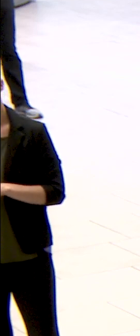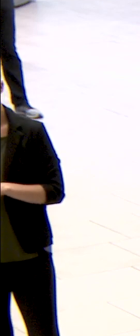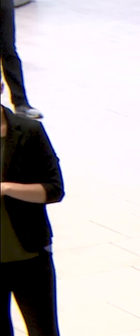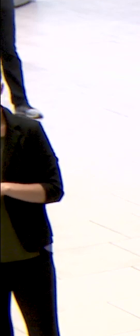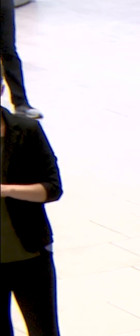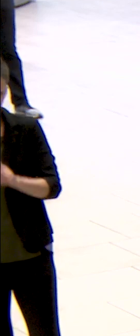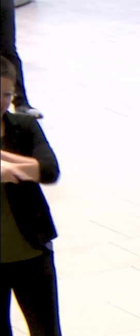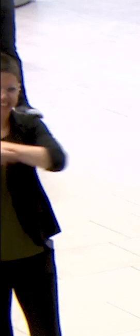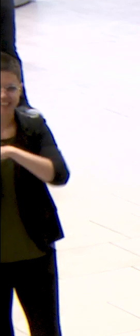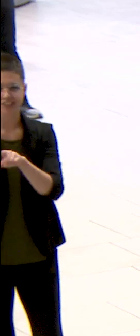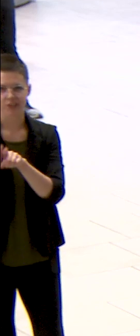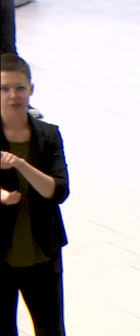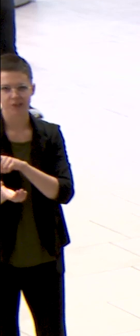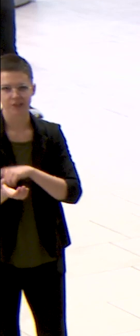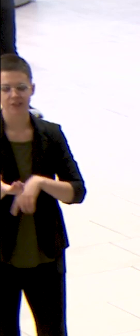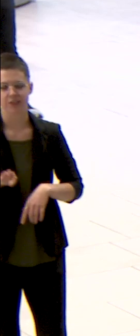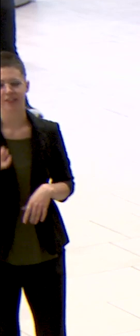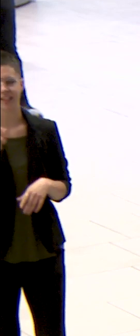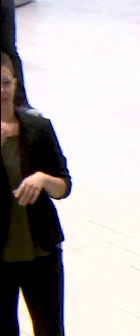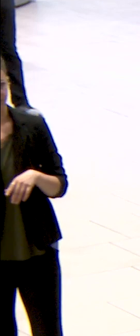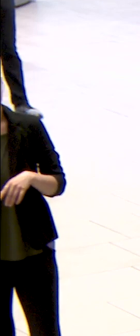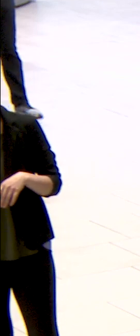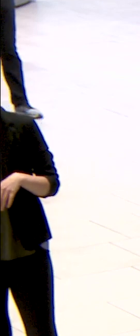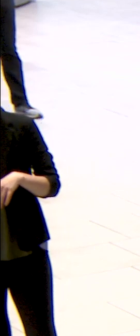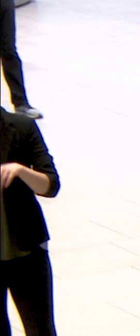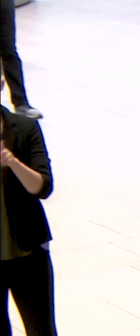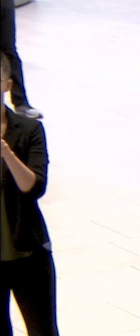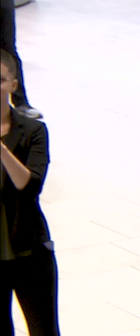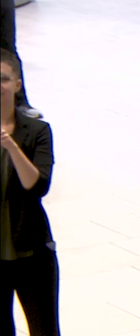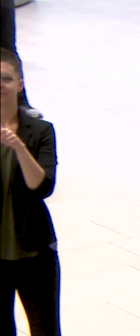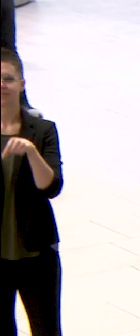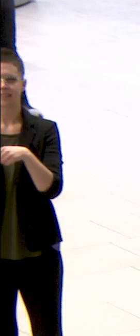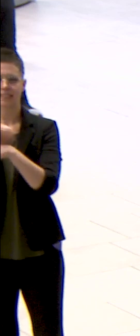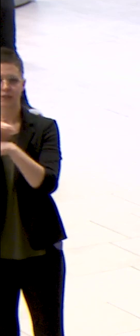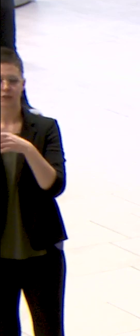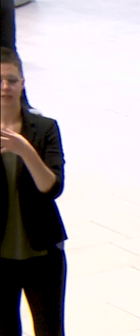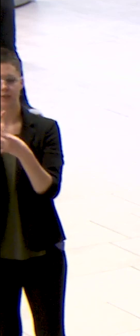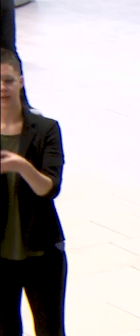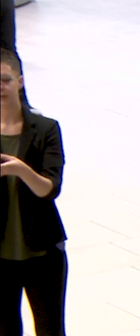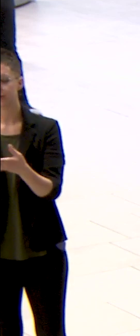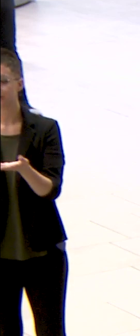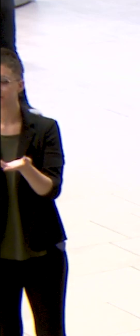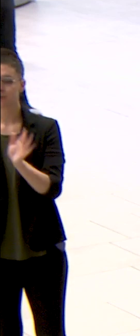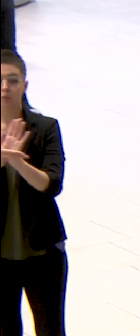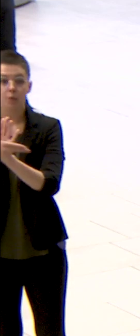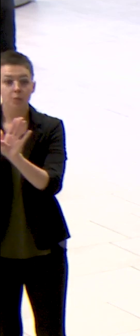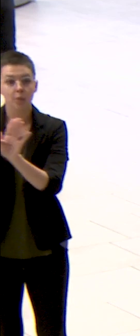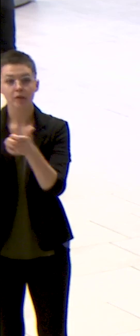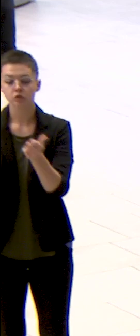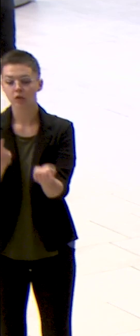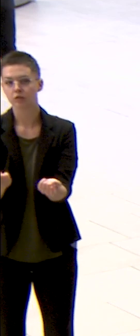That's exactly. Yeah. So culture vultures, for those of you that don't, it's the term that we use in the industry. That's more about, you know, brands that try to come